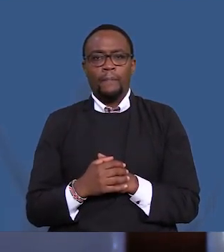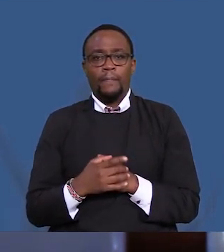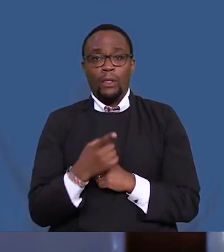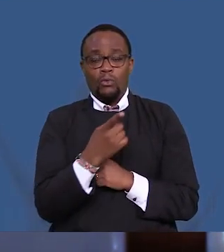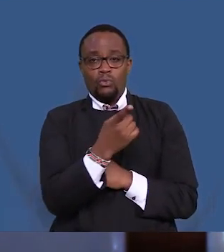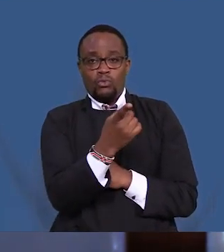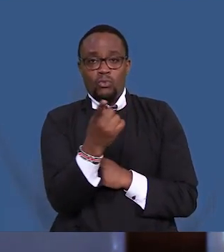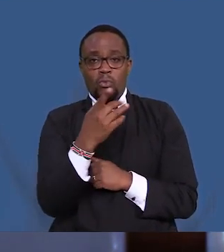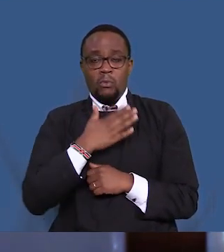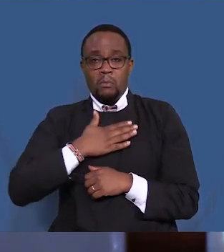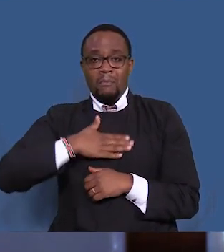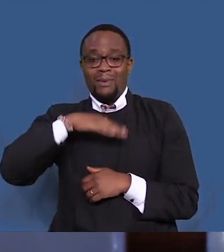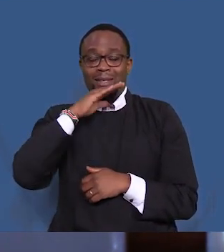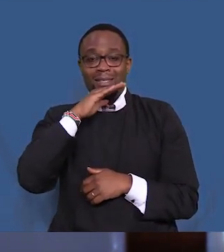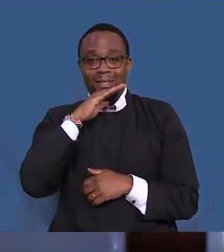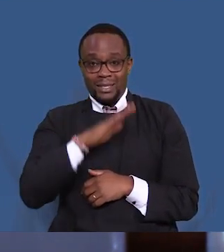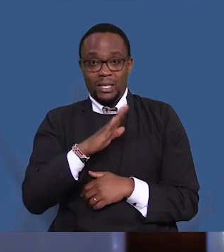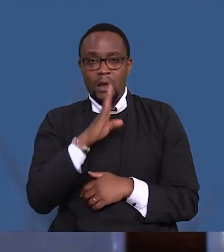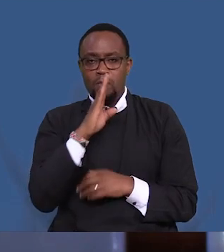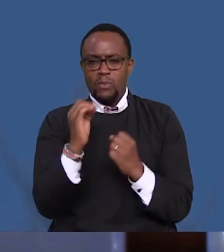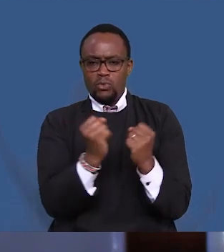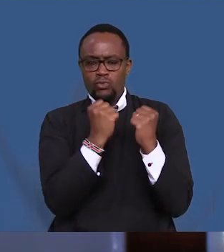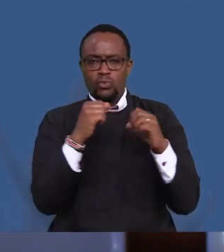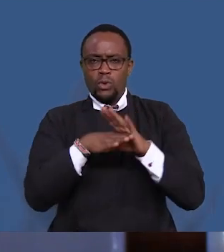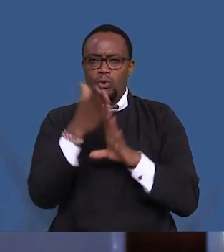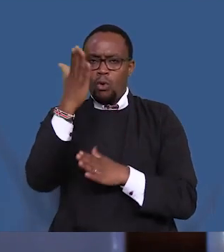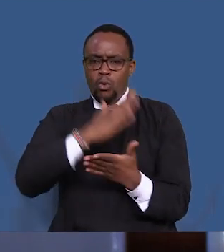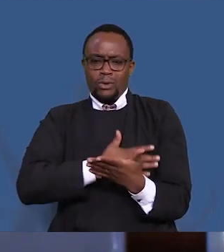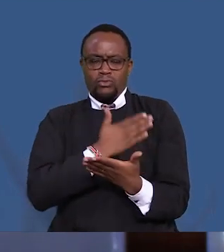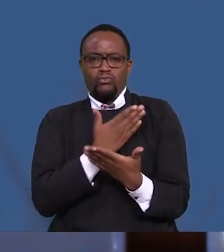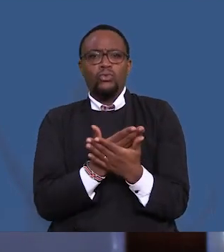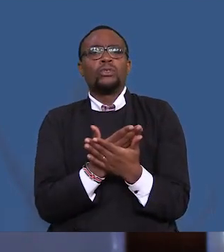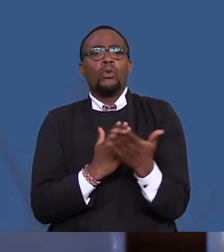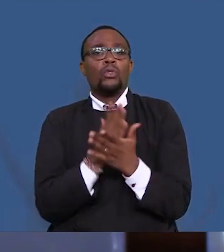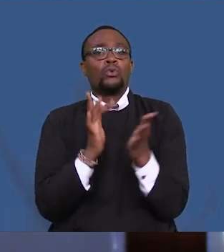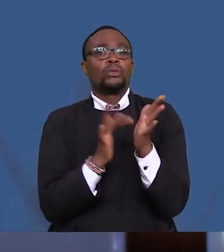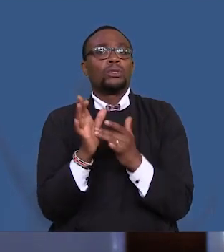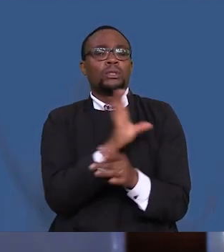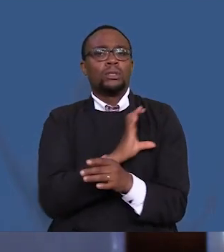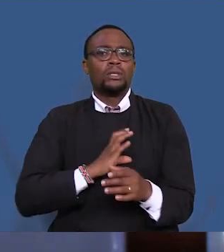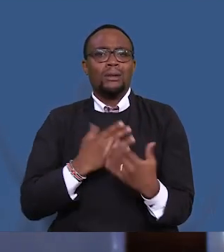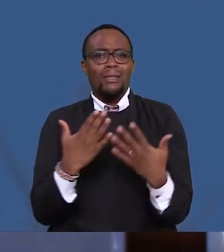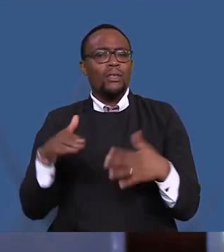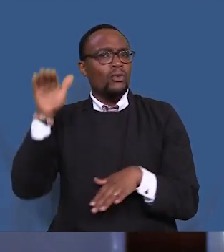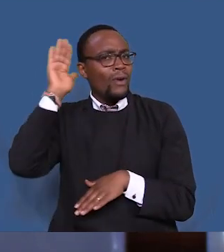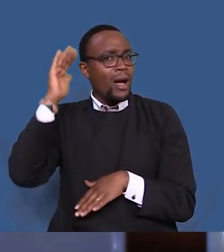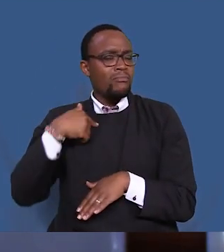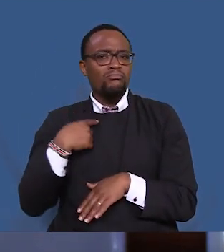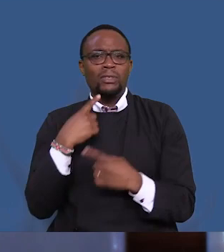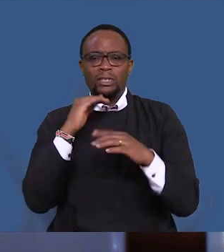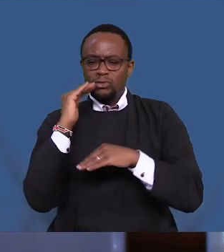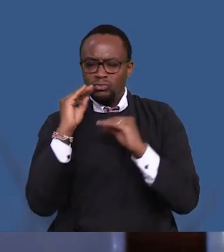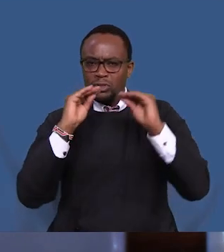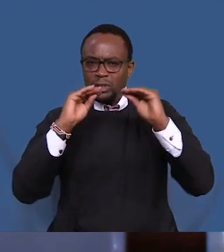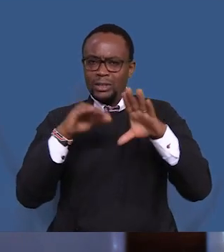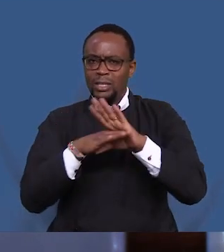You then, my son, be strong in the grace that is in Christ Jesus. And the things you have heard me say in the